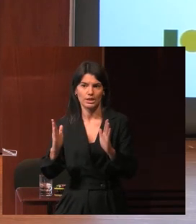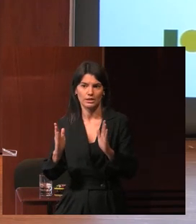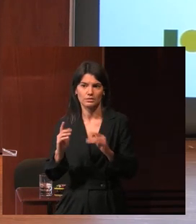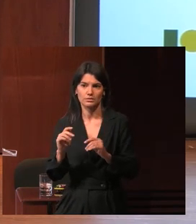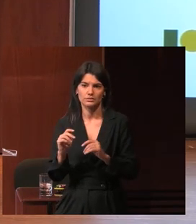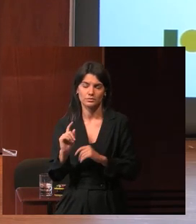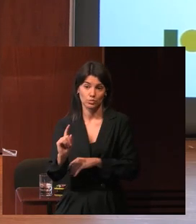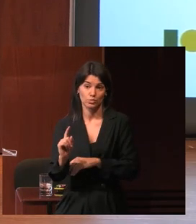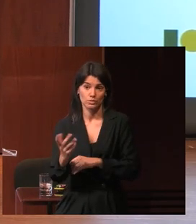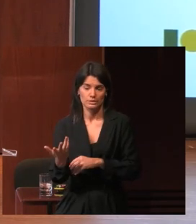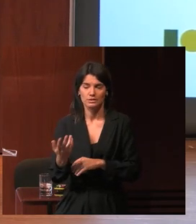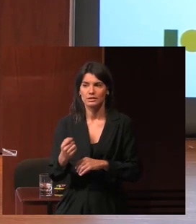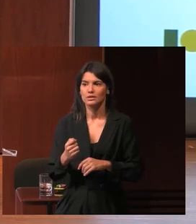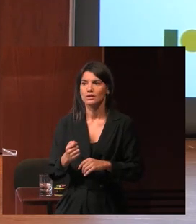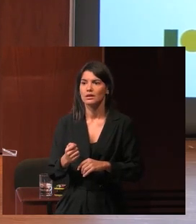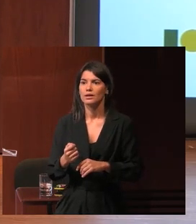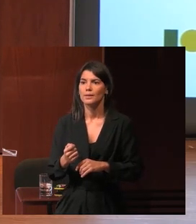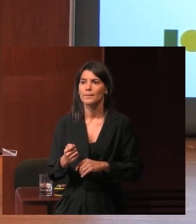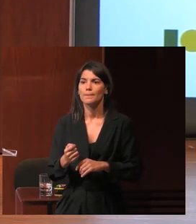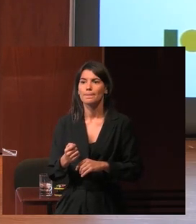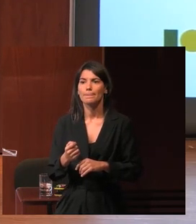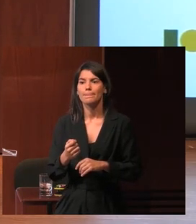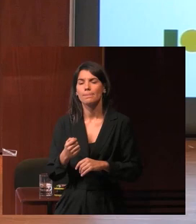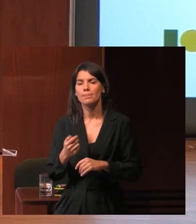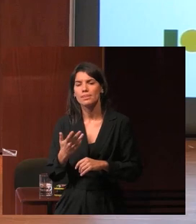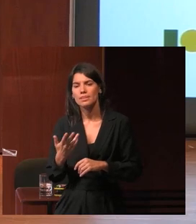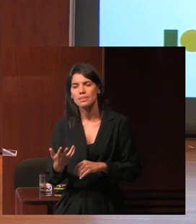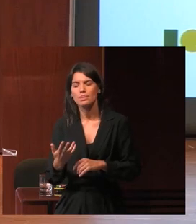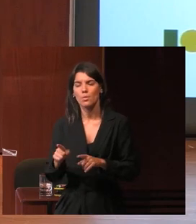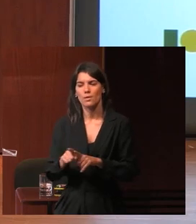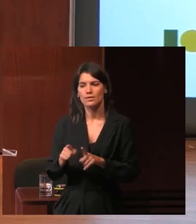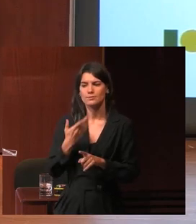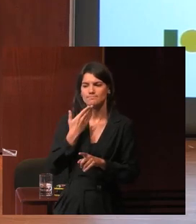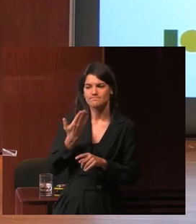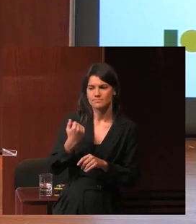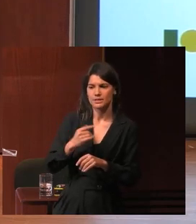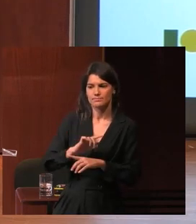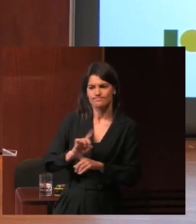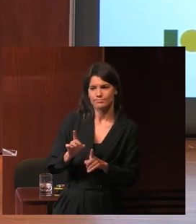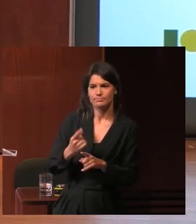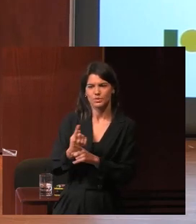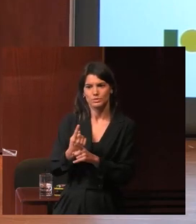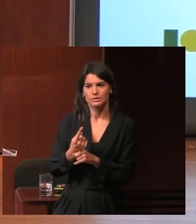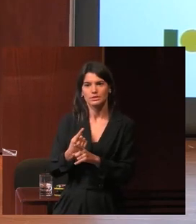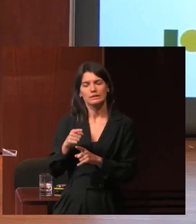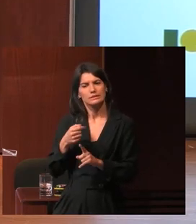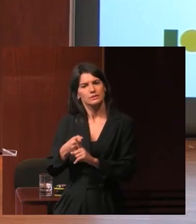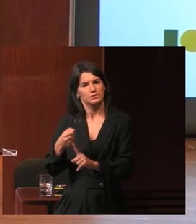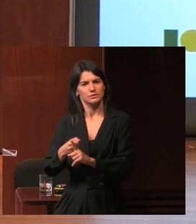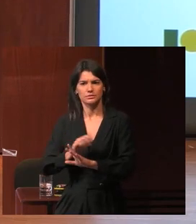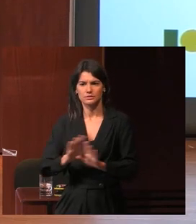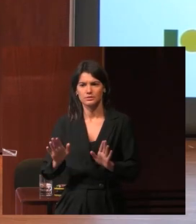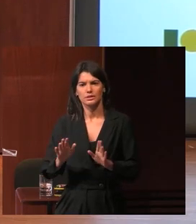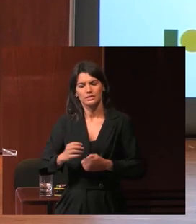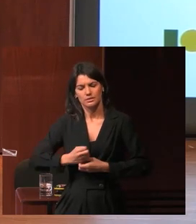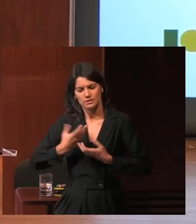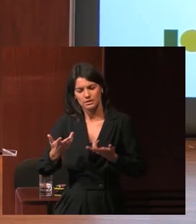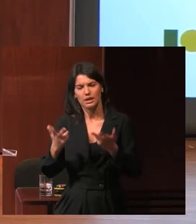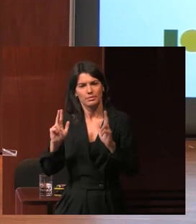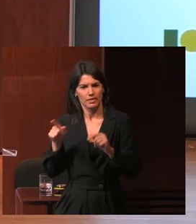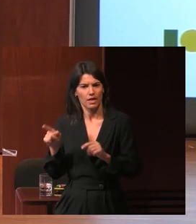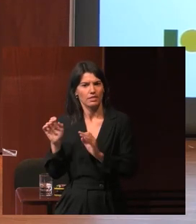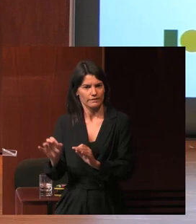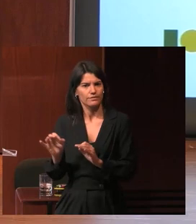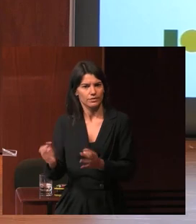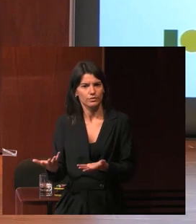fight against censorship and for freedom of speech. It's for me